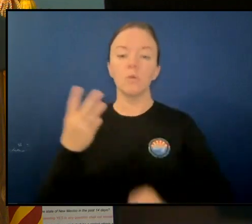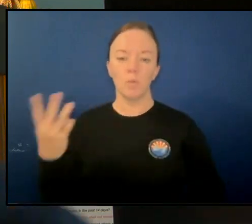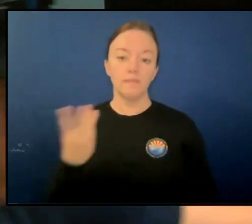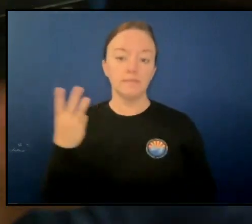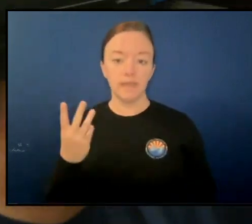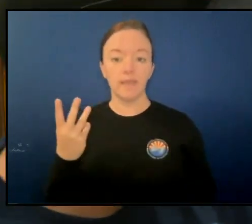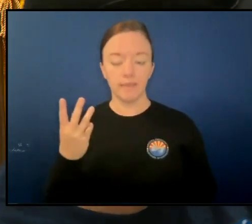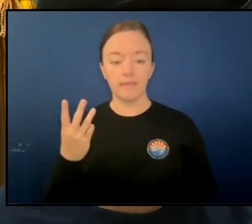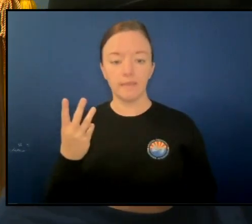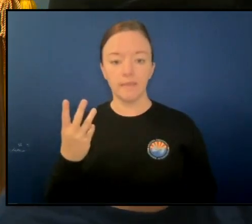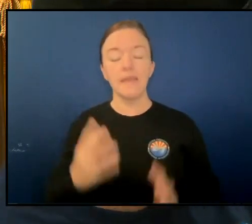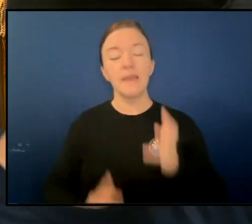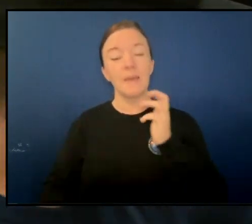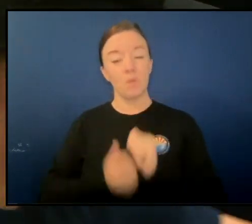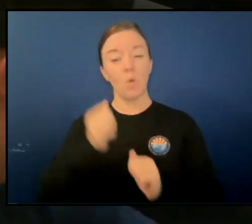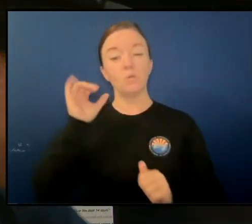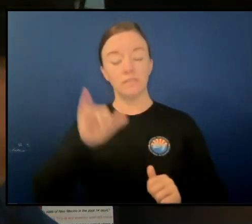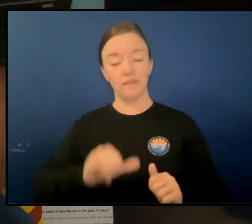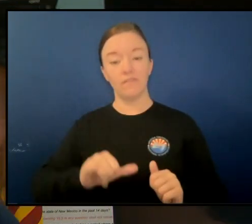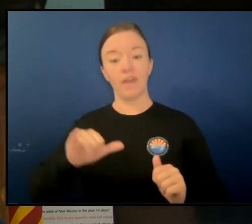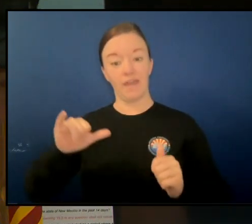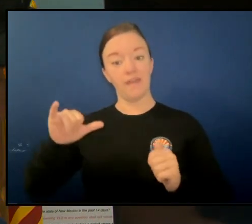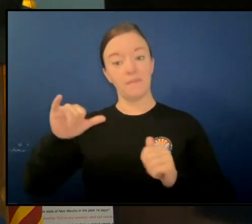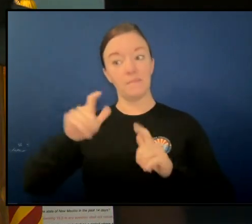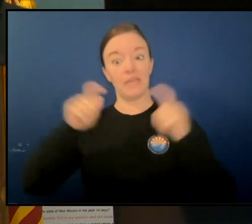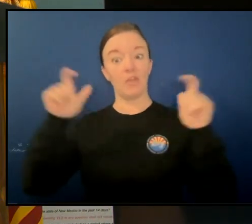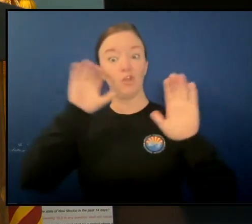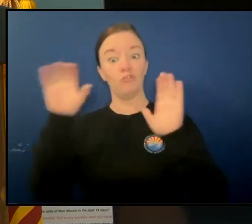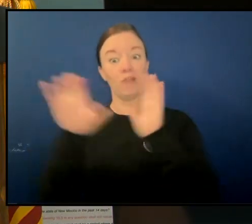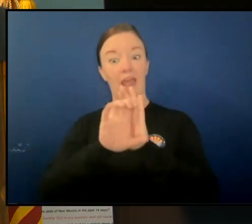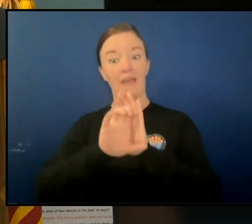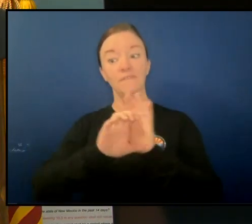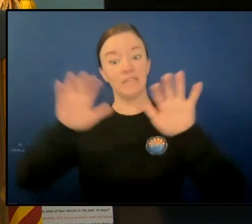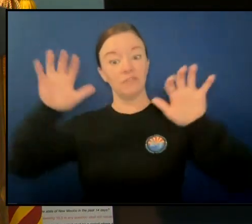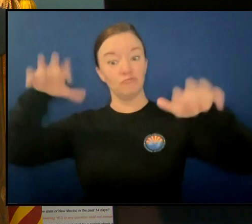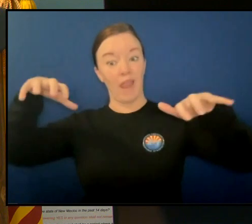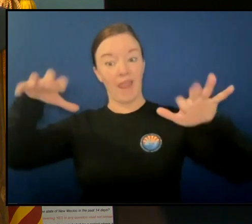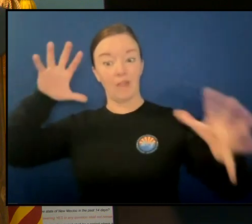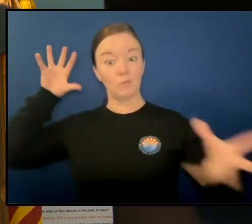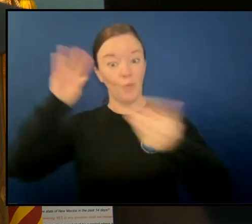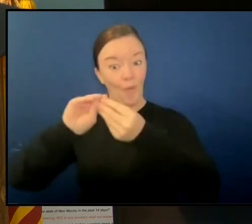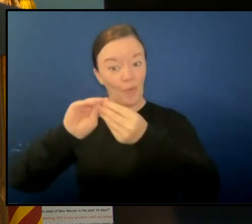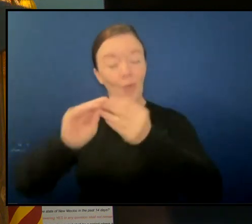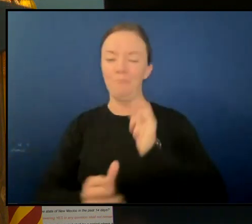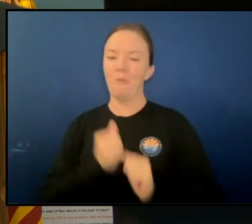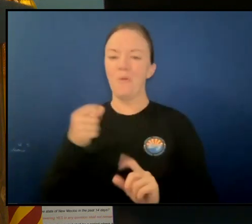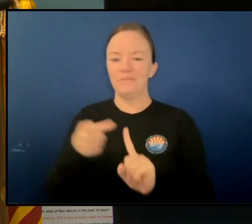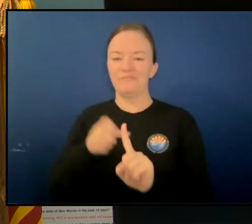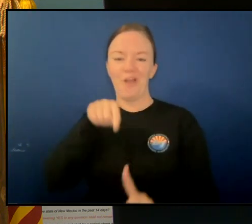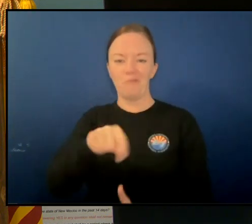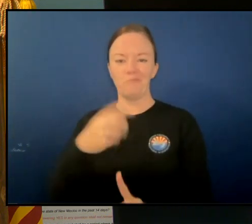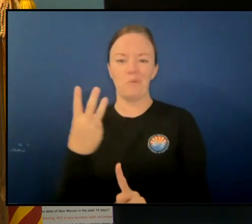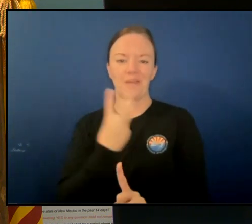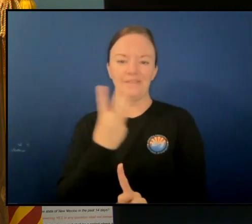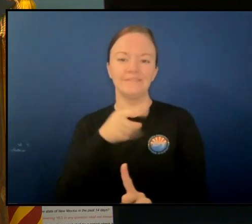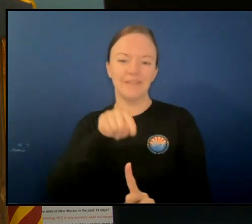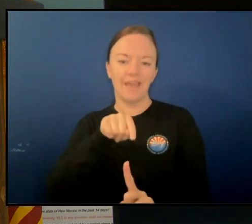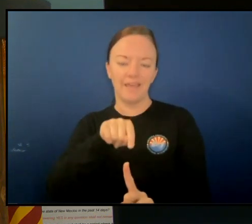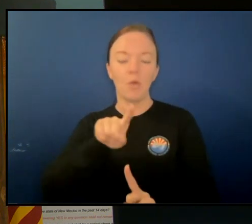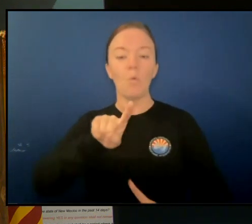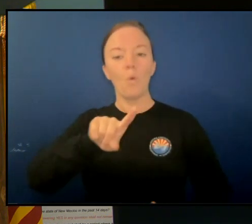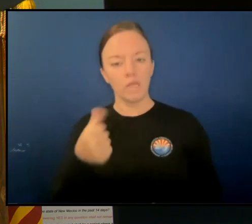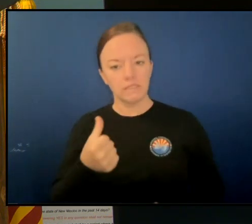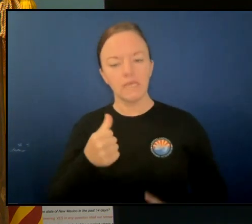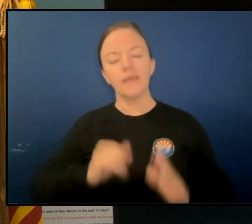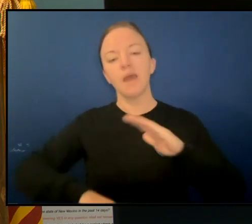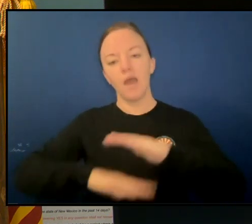of that accumulation that you're seeing here on the bigger graphic is highlighted in this middle graphic on Wednesday, where we're seeing about 1/10 to 1/4 of an inch